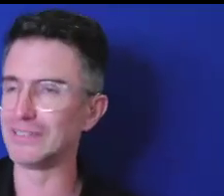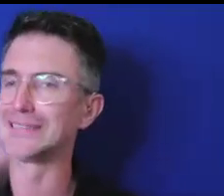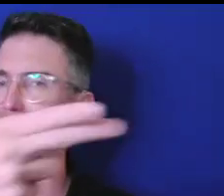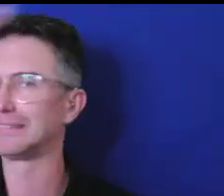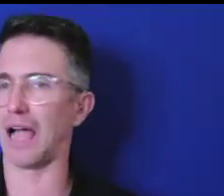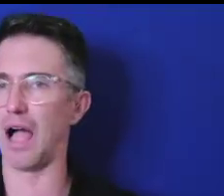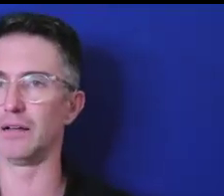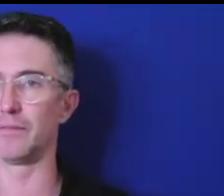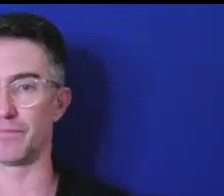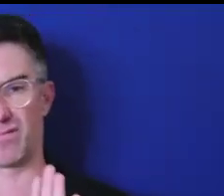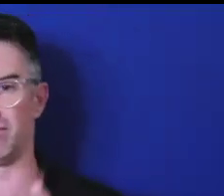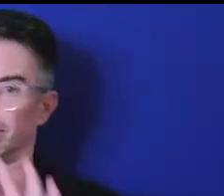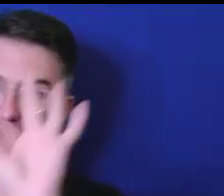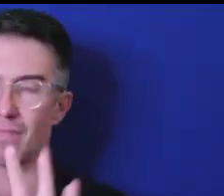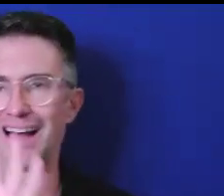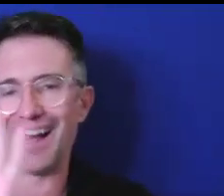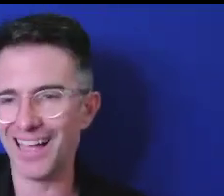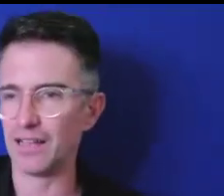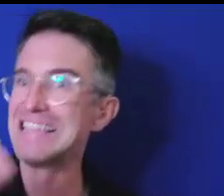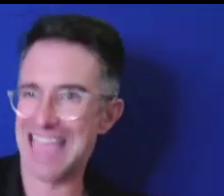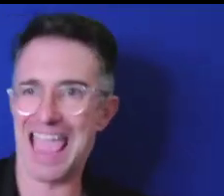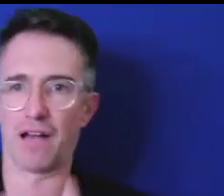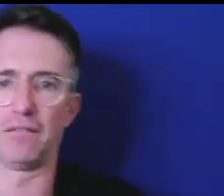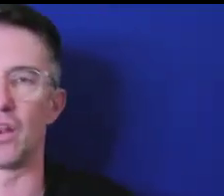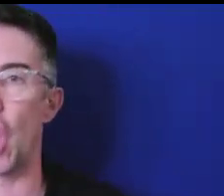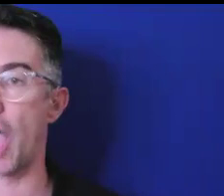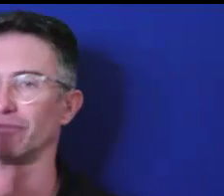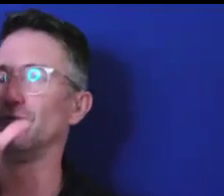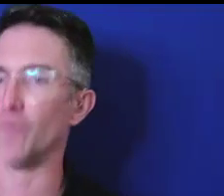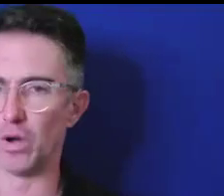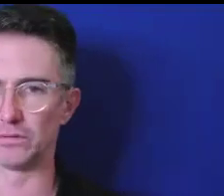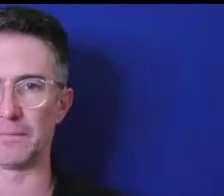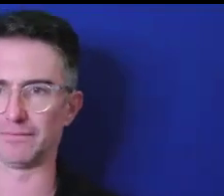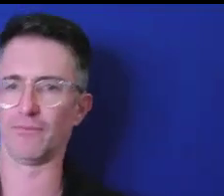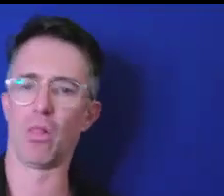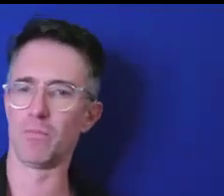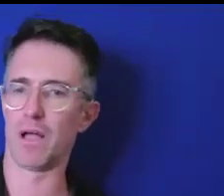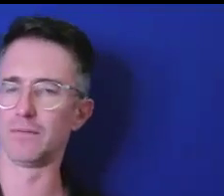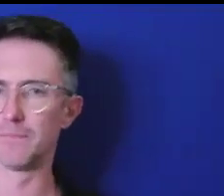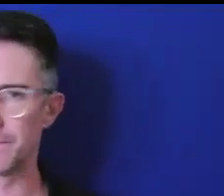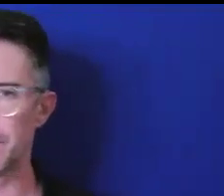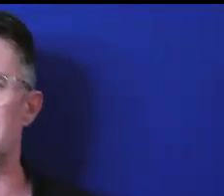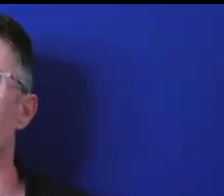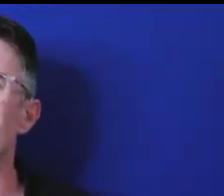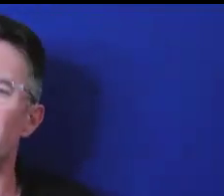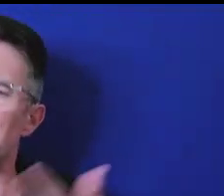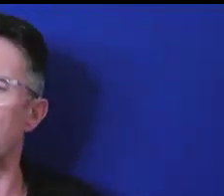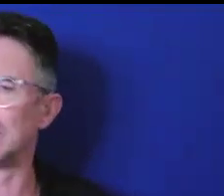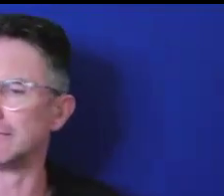most inclusive and fair possible, and we can anticipate and plan for supporting unmet